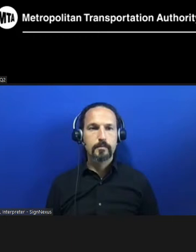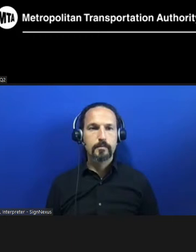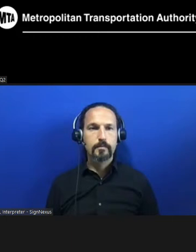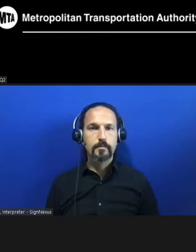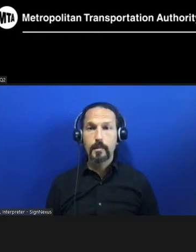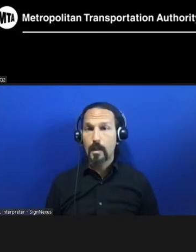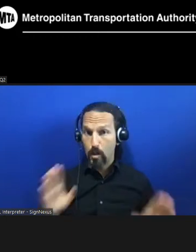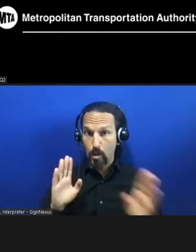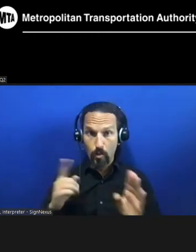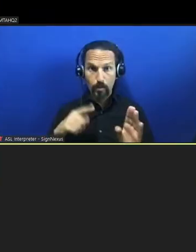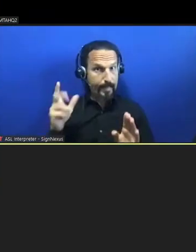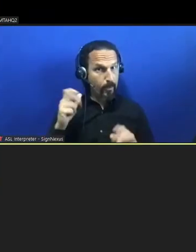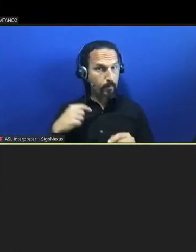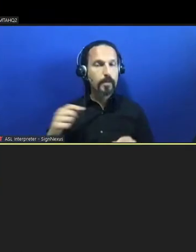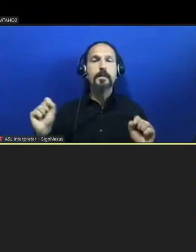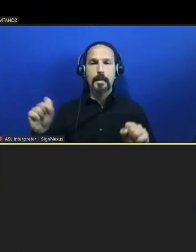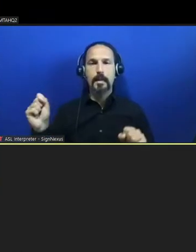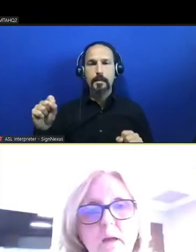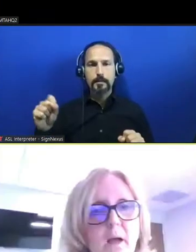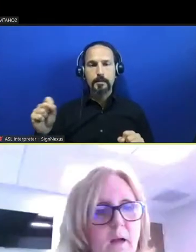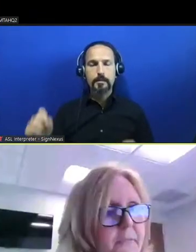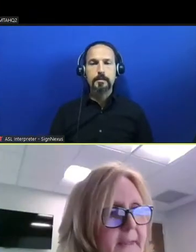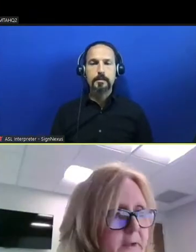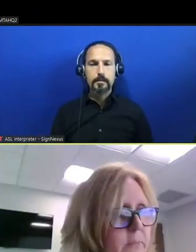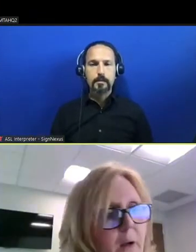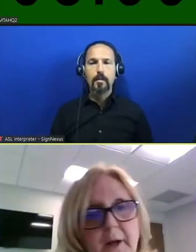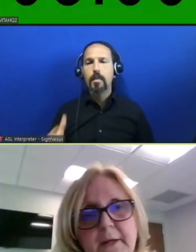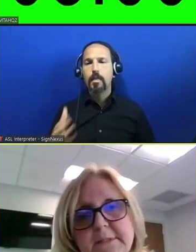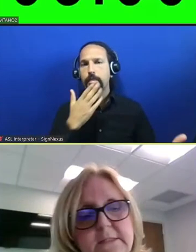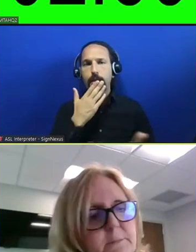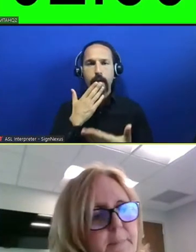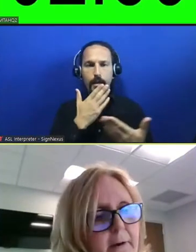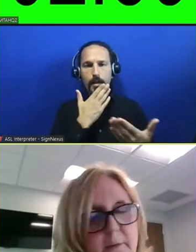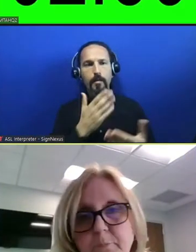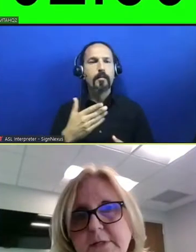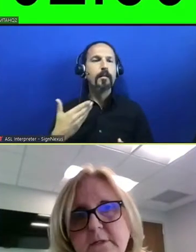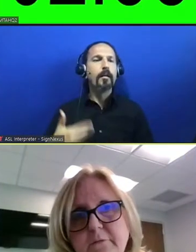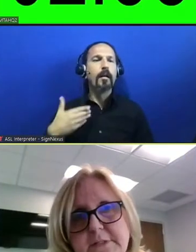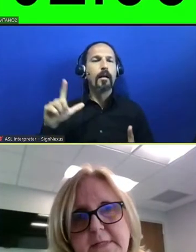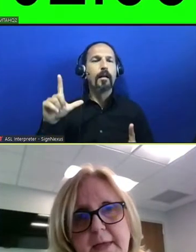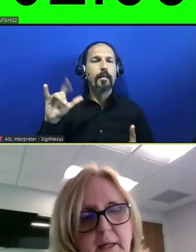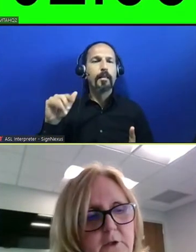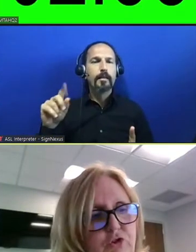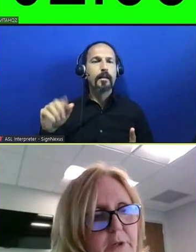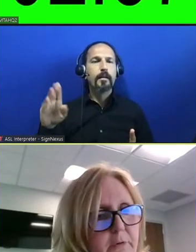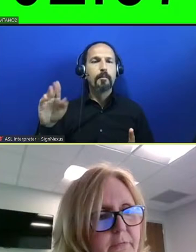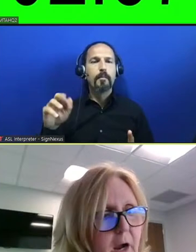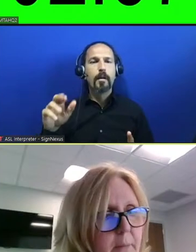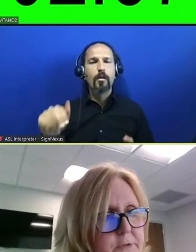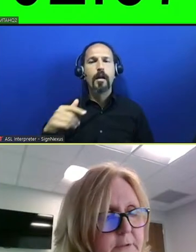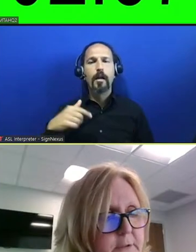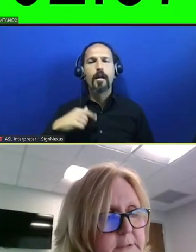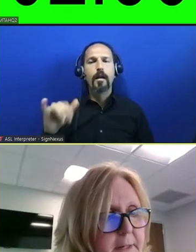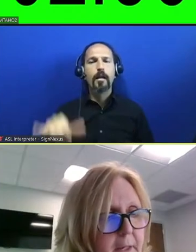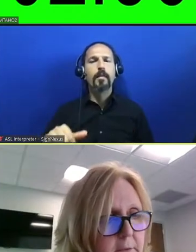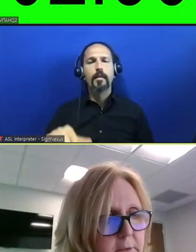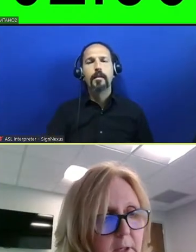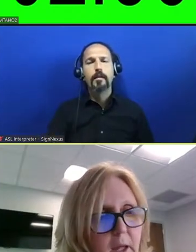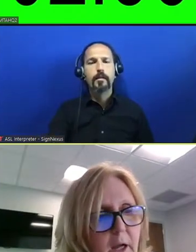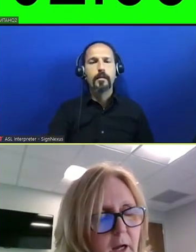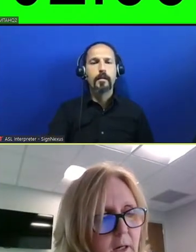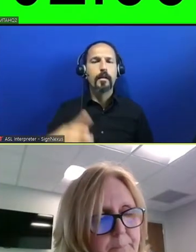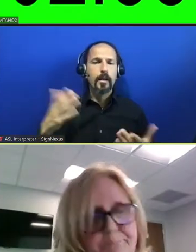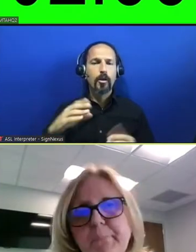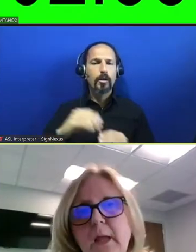hello can you hear me yes we can thank you my name is Linda Barron I'm the president of the Staten Island Chamber of Commerce here on Staten